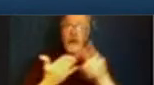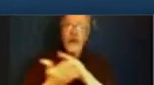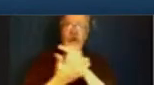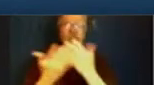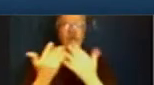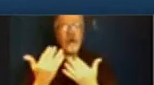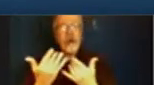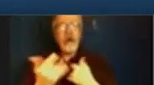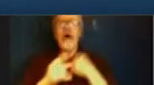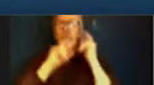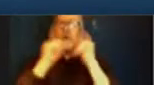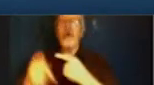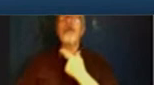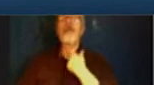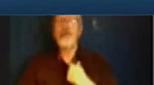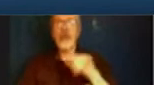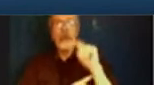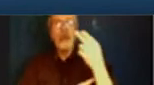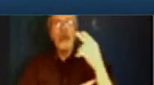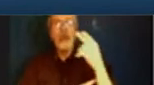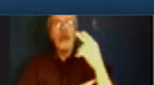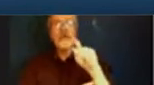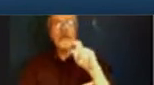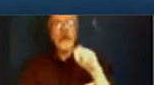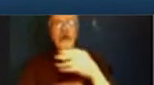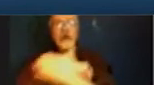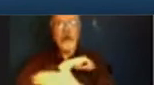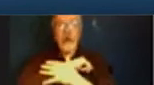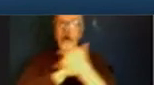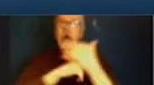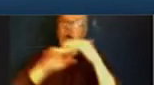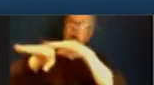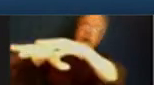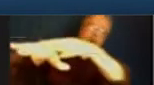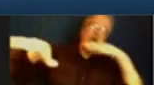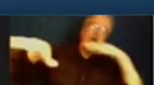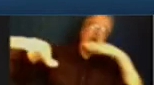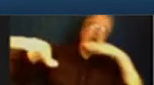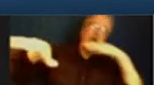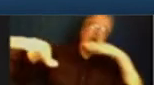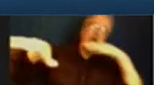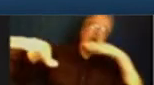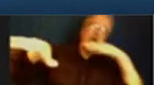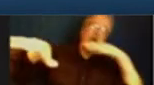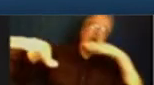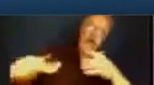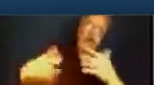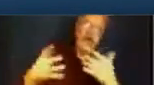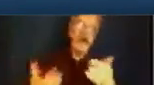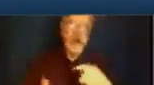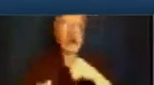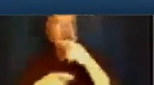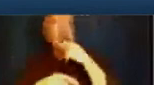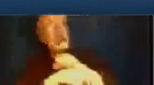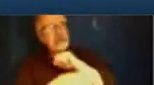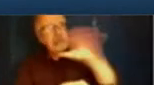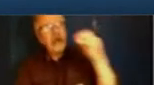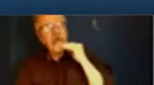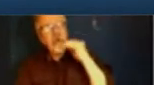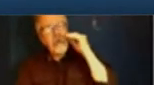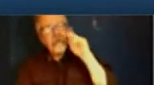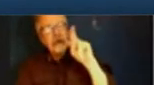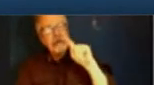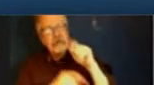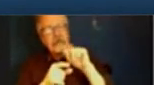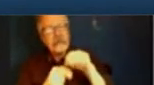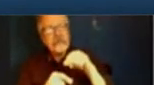the at-home kits that are coming in the future, but what are you doing today to get the mass testing sites